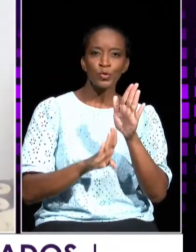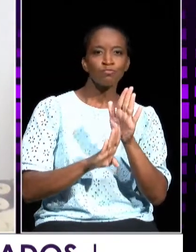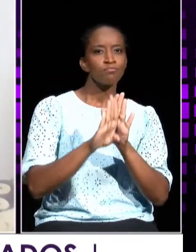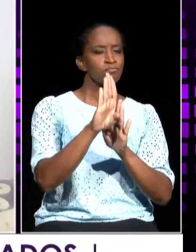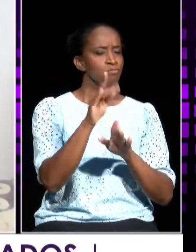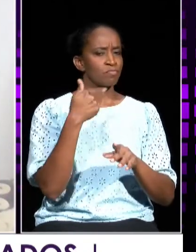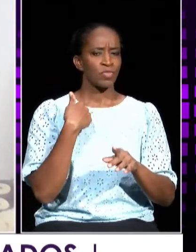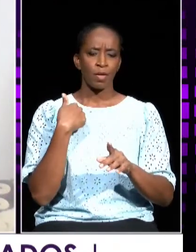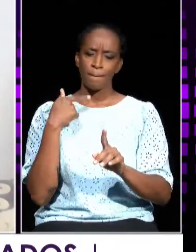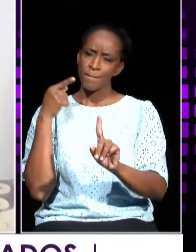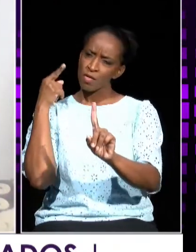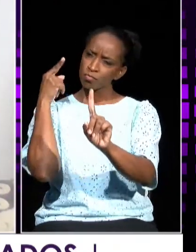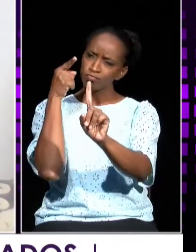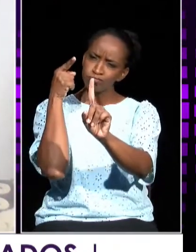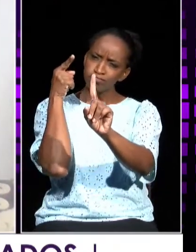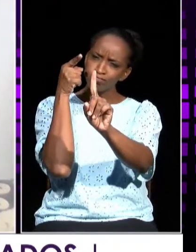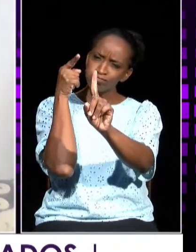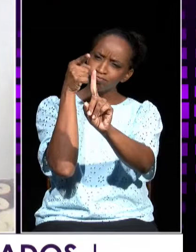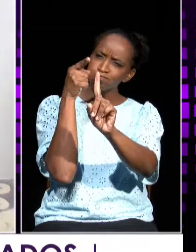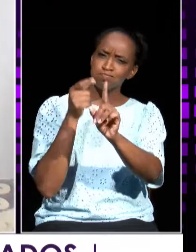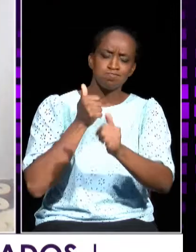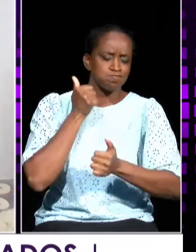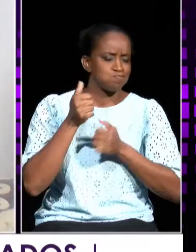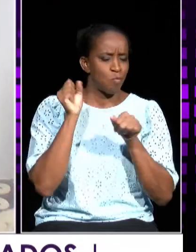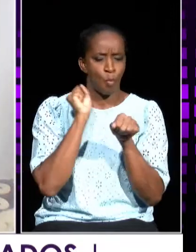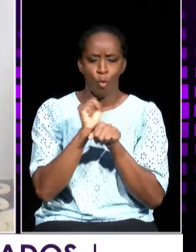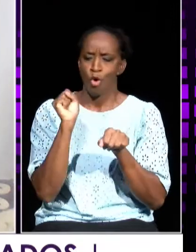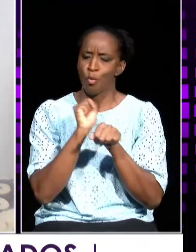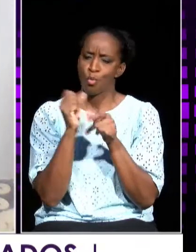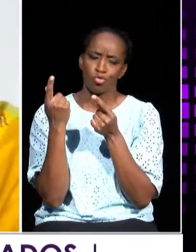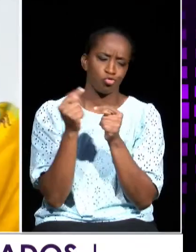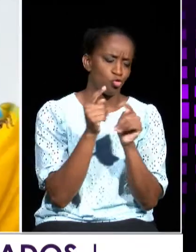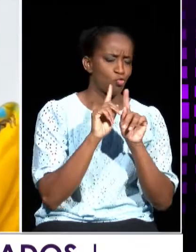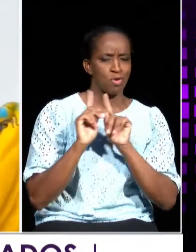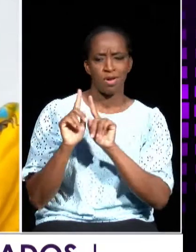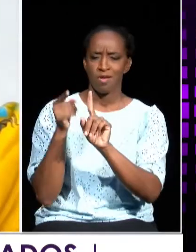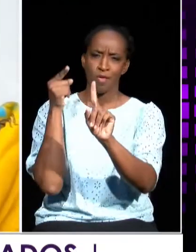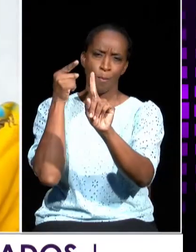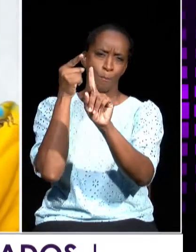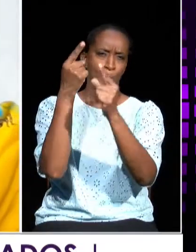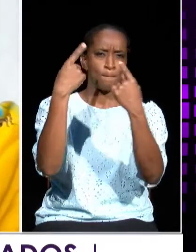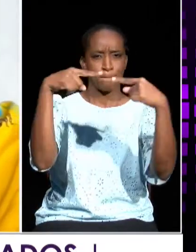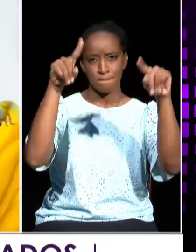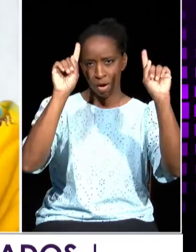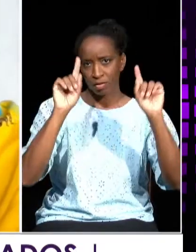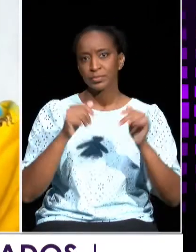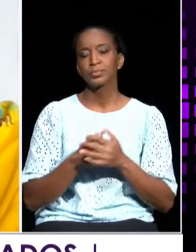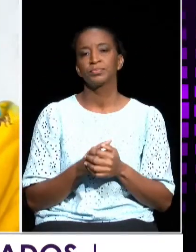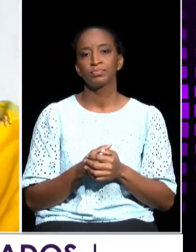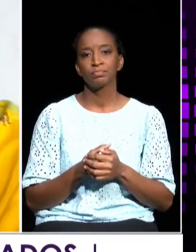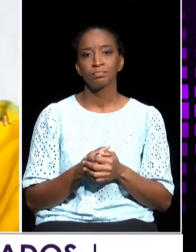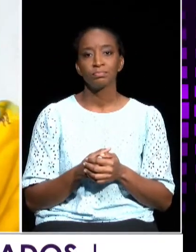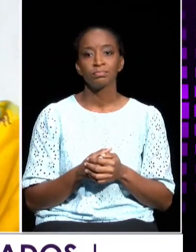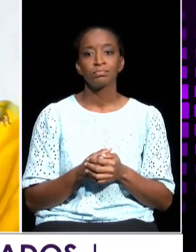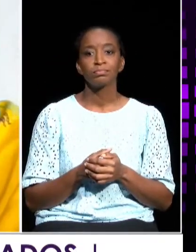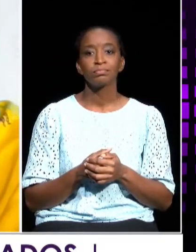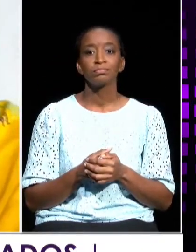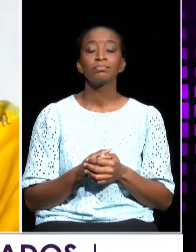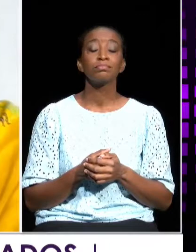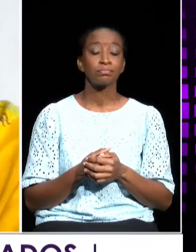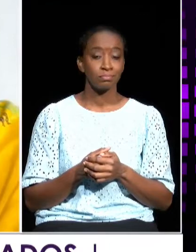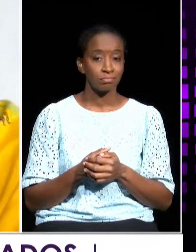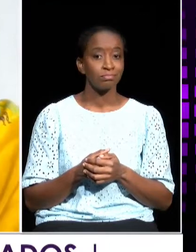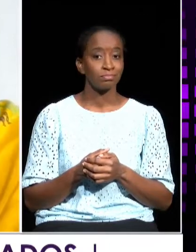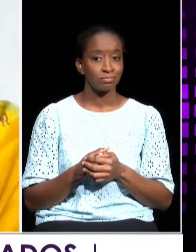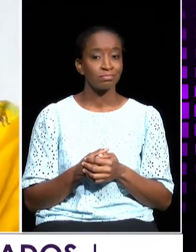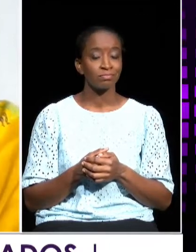and that is those programs that I help students at the Allen School with. Okay, brilliant. And I do think that we can take some of that across our other schools,